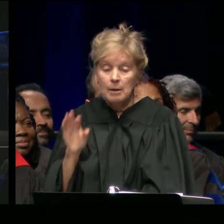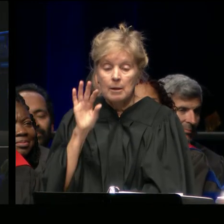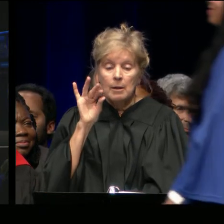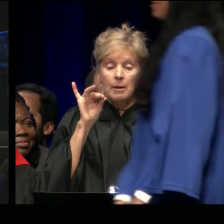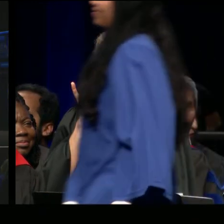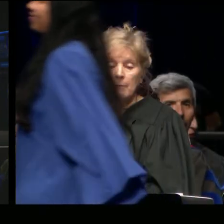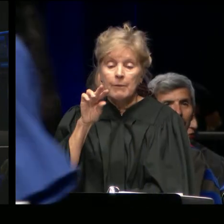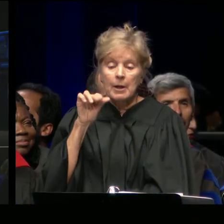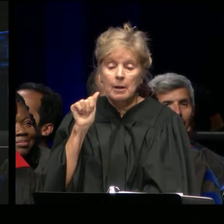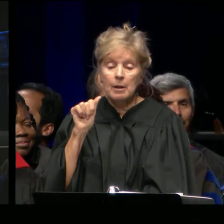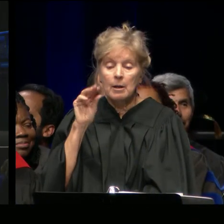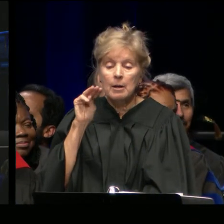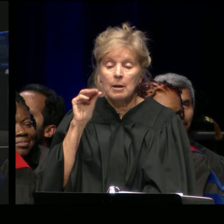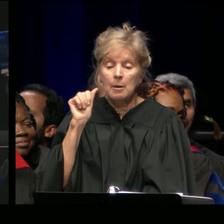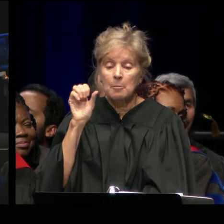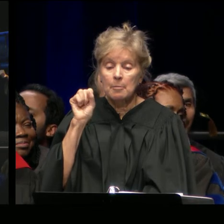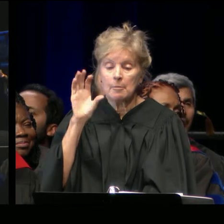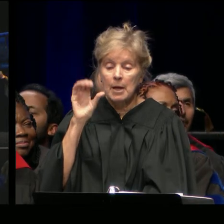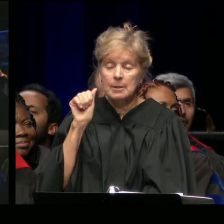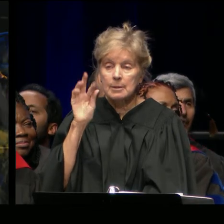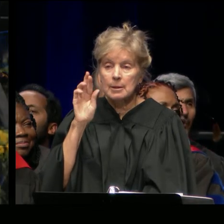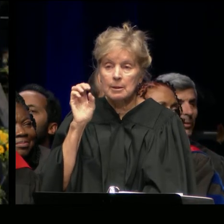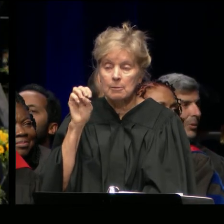Fiona Amrita Mascarenas.